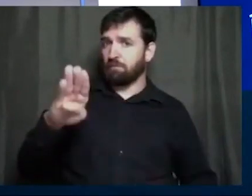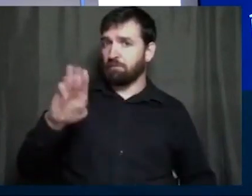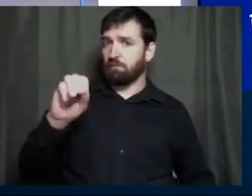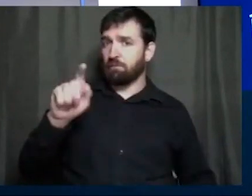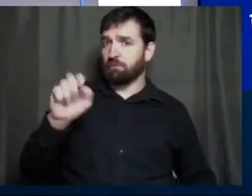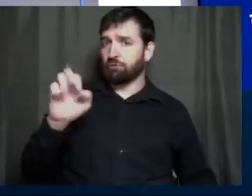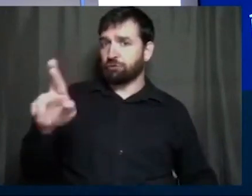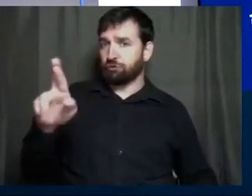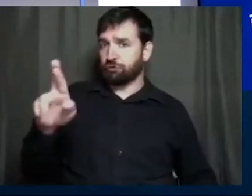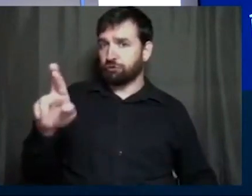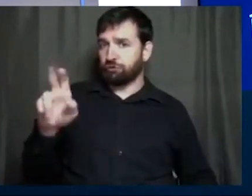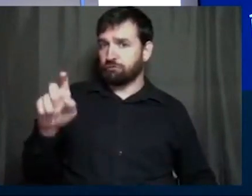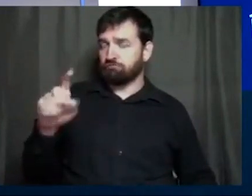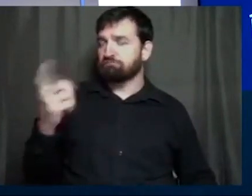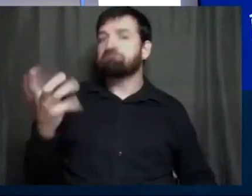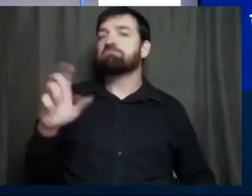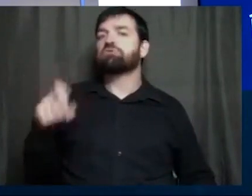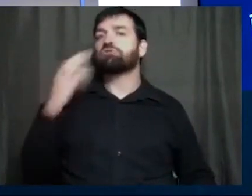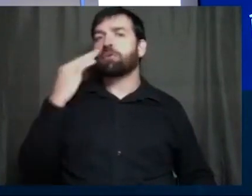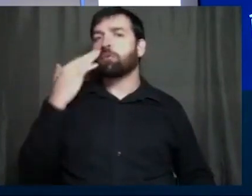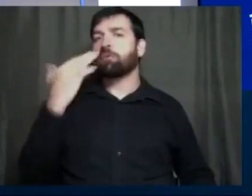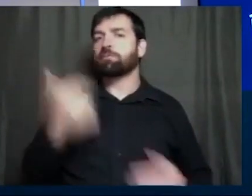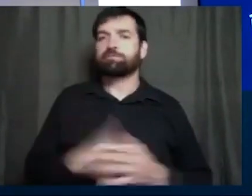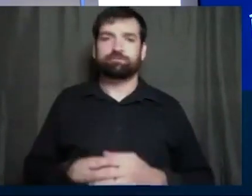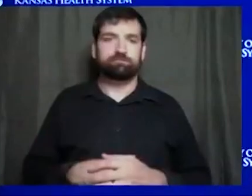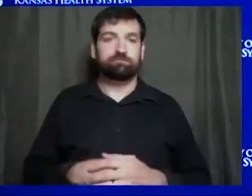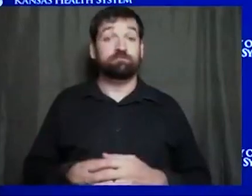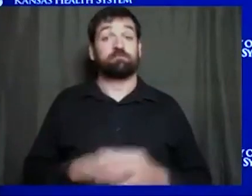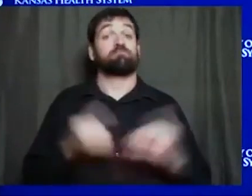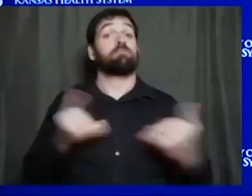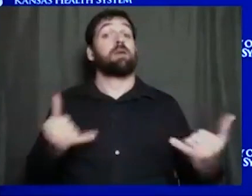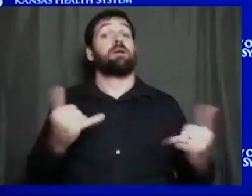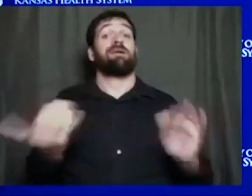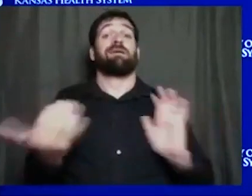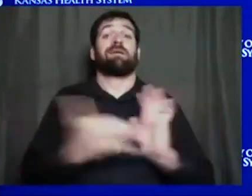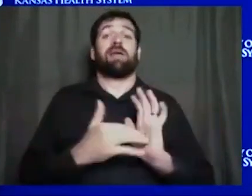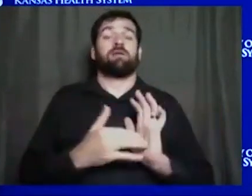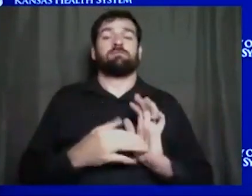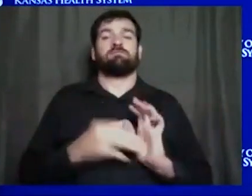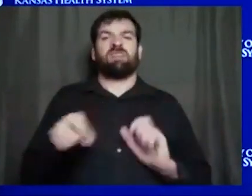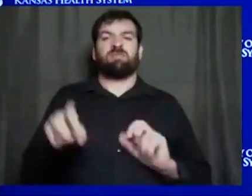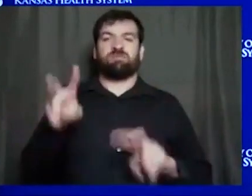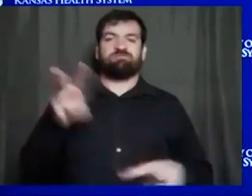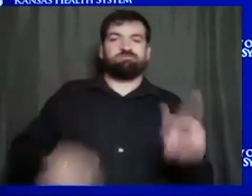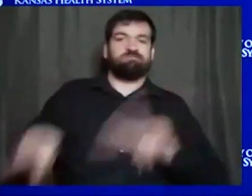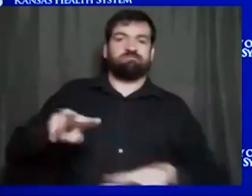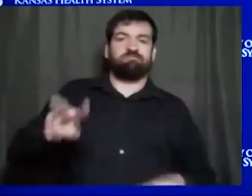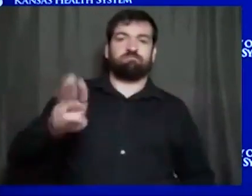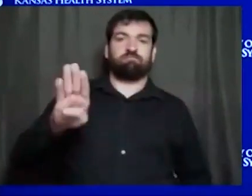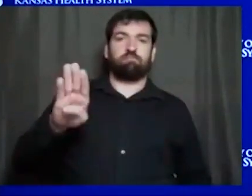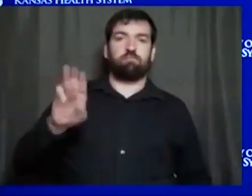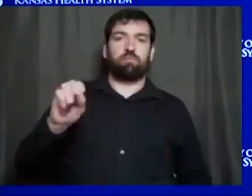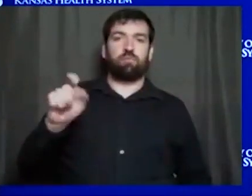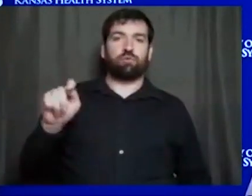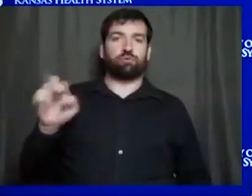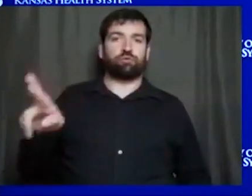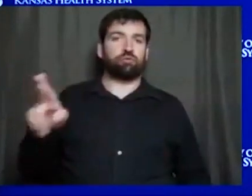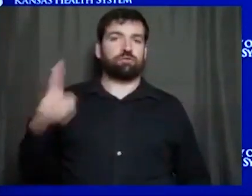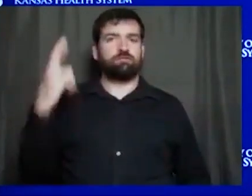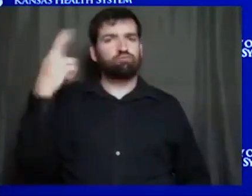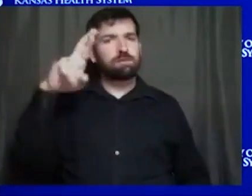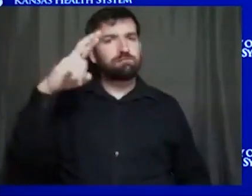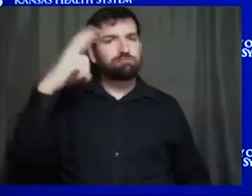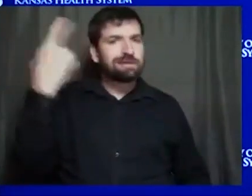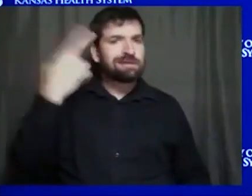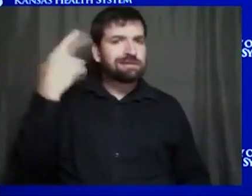mind? Right now, again, I think you have to look at boosters. What is the reason that we're giving it? For what population? Certainly right